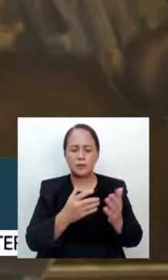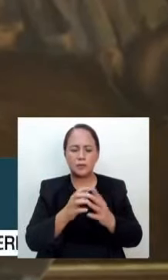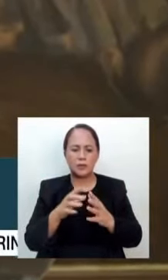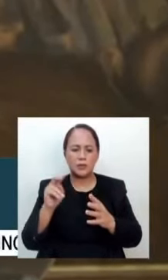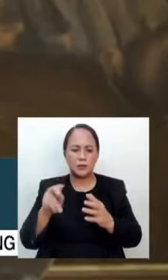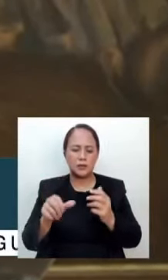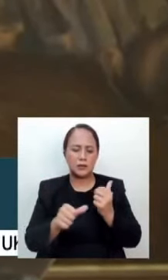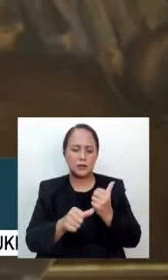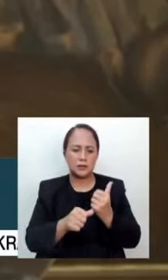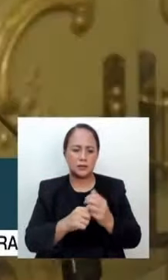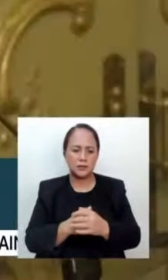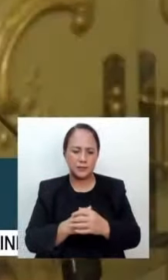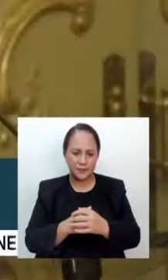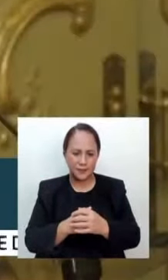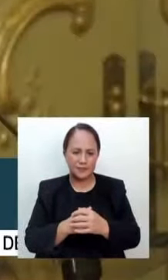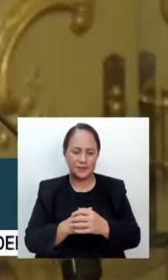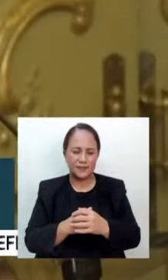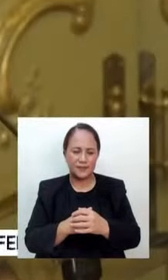assistance.